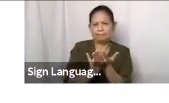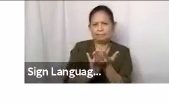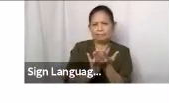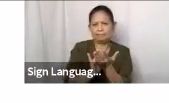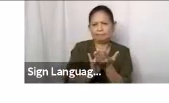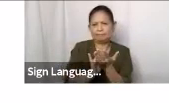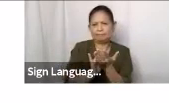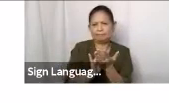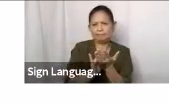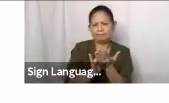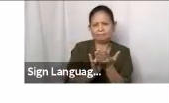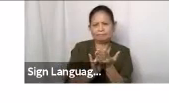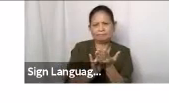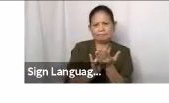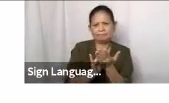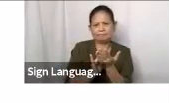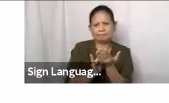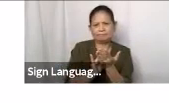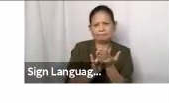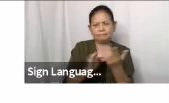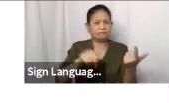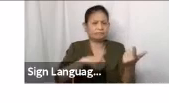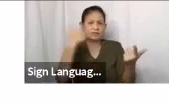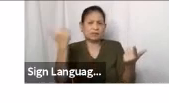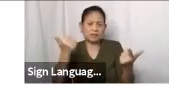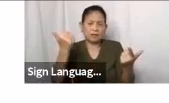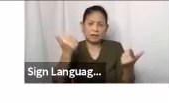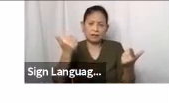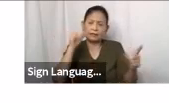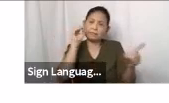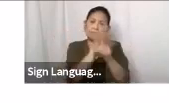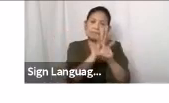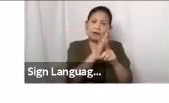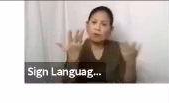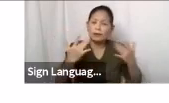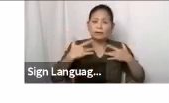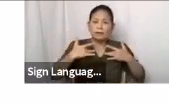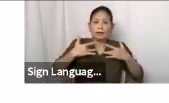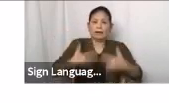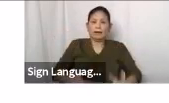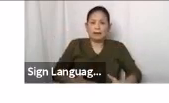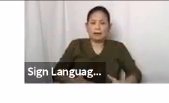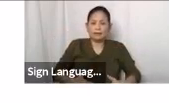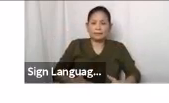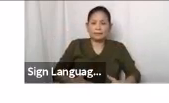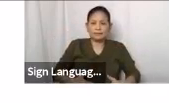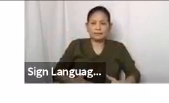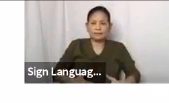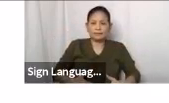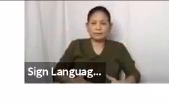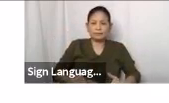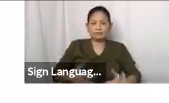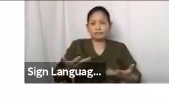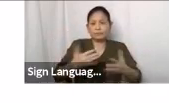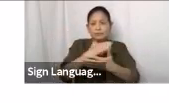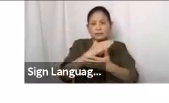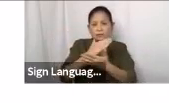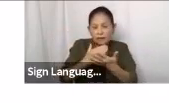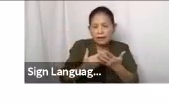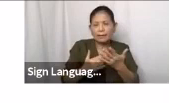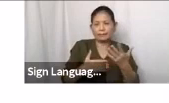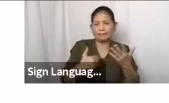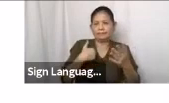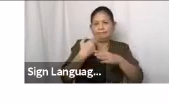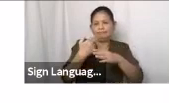Then another consequence was depression. The depression has led some of them using drugs as